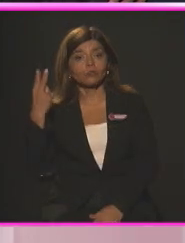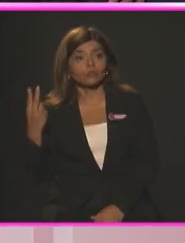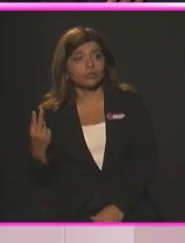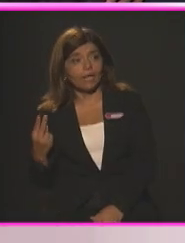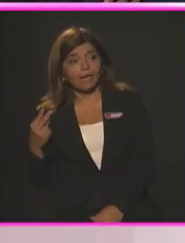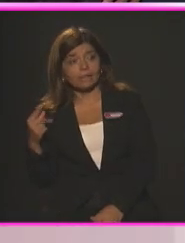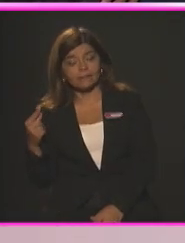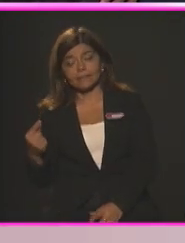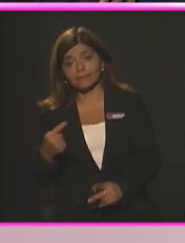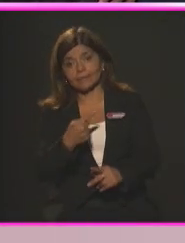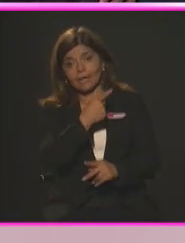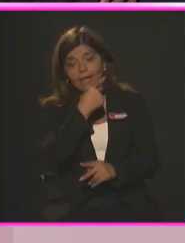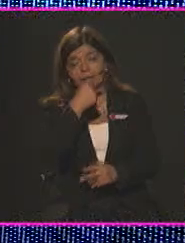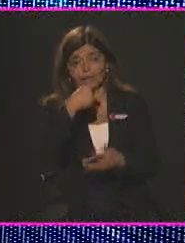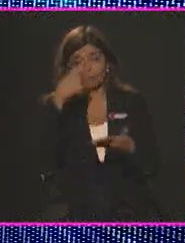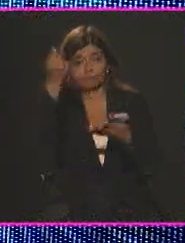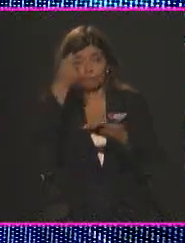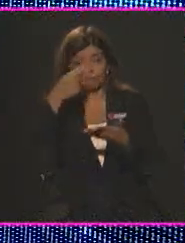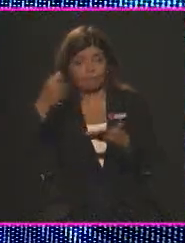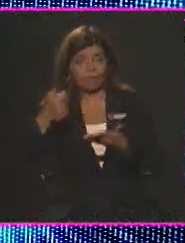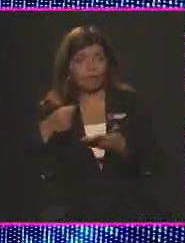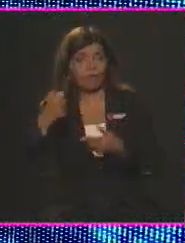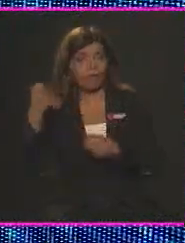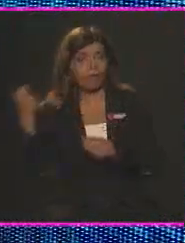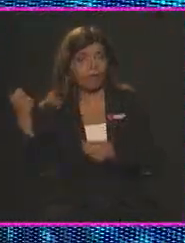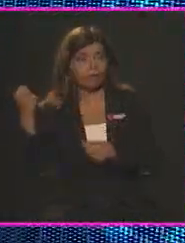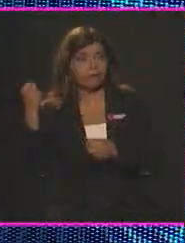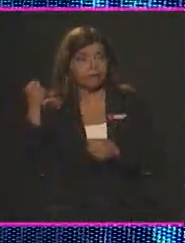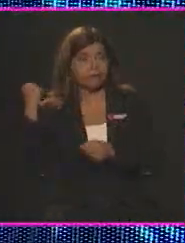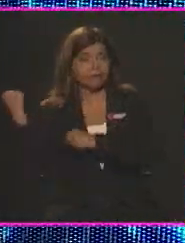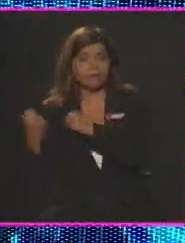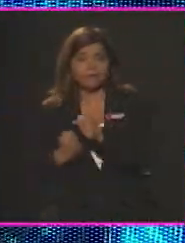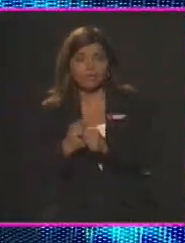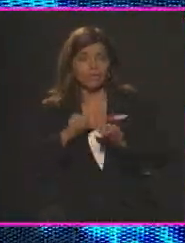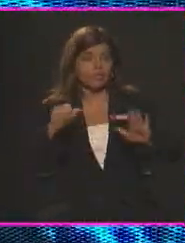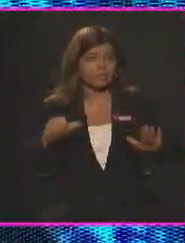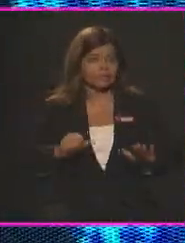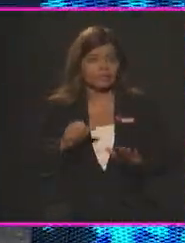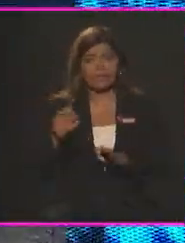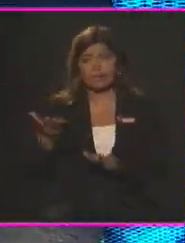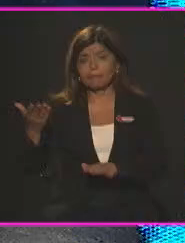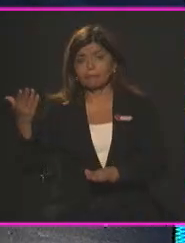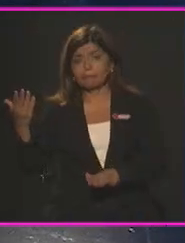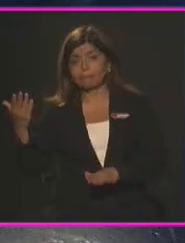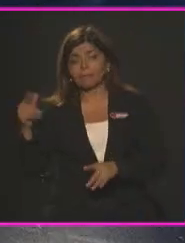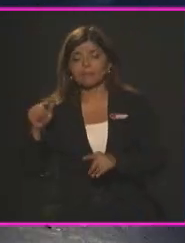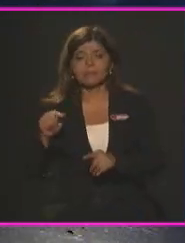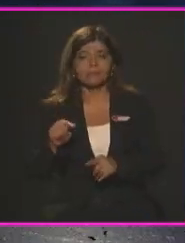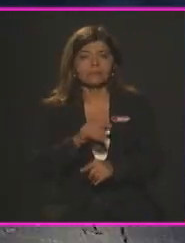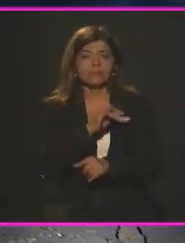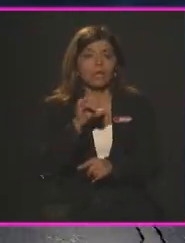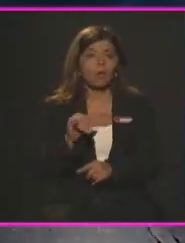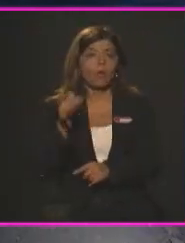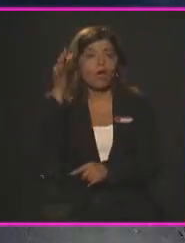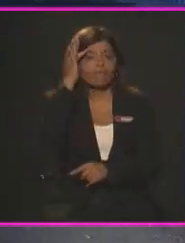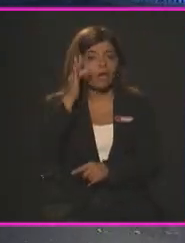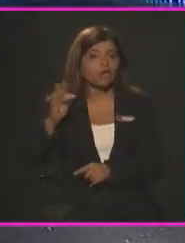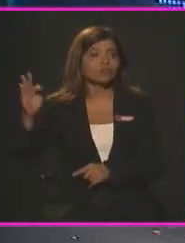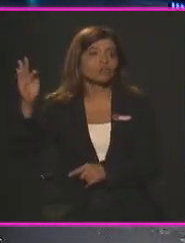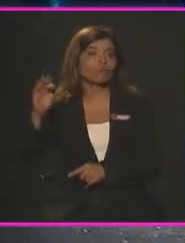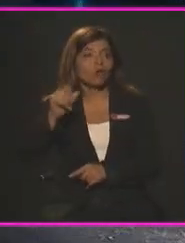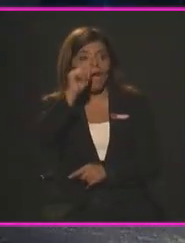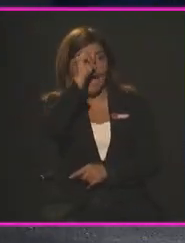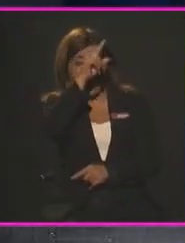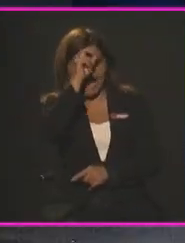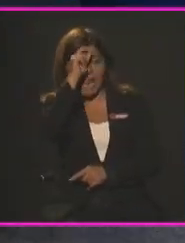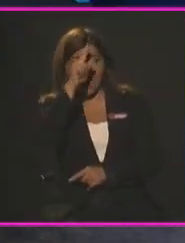back in 1591. And then, in 1863, the German philosopher Feuerbach expressed